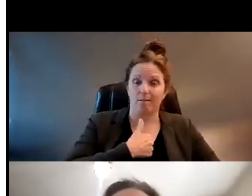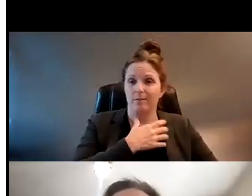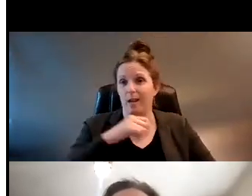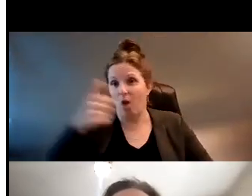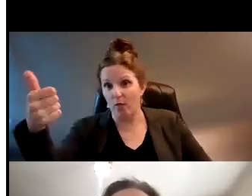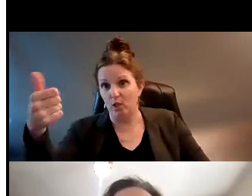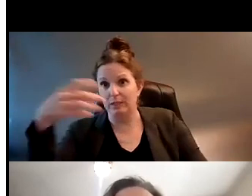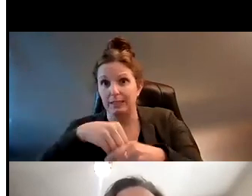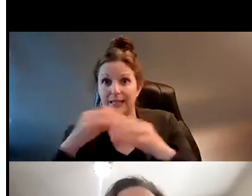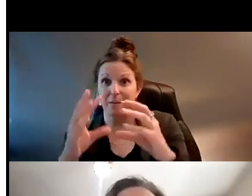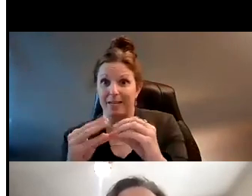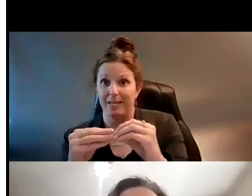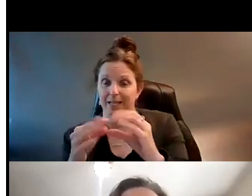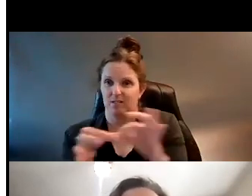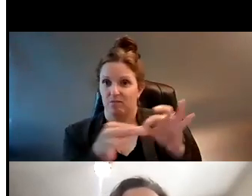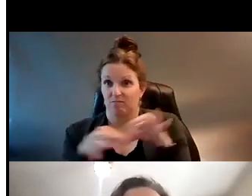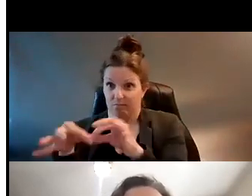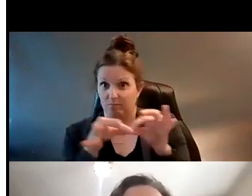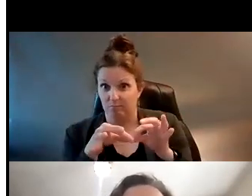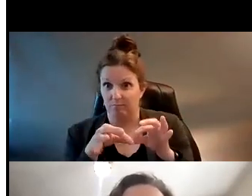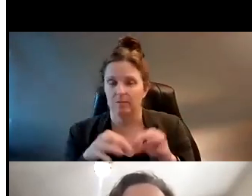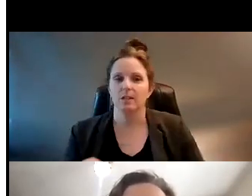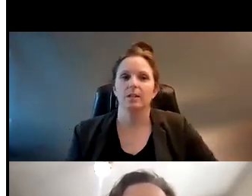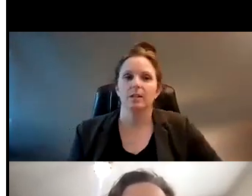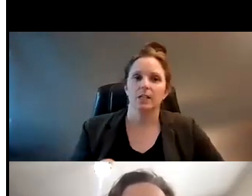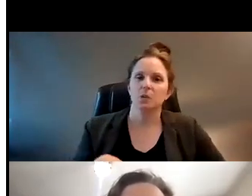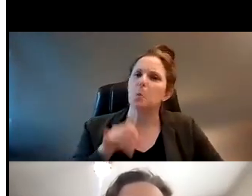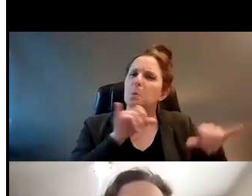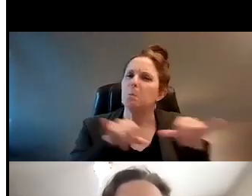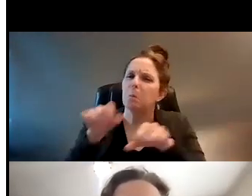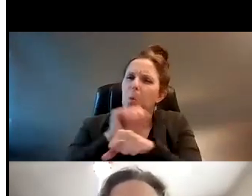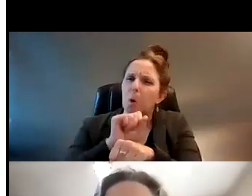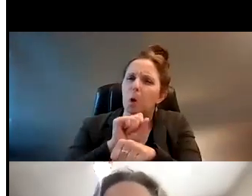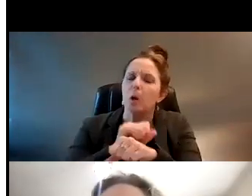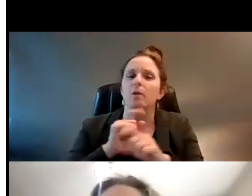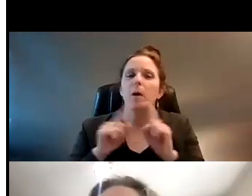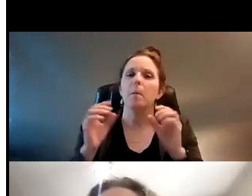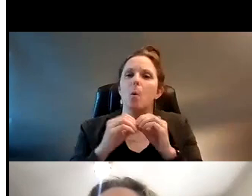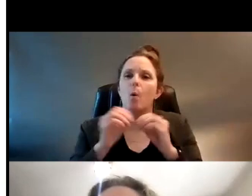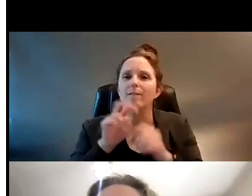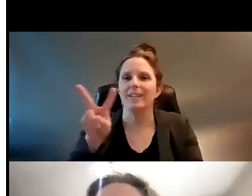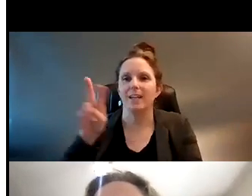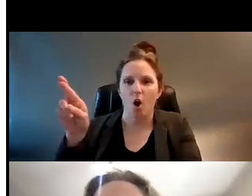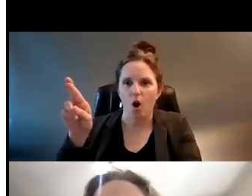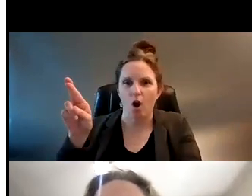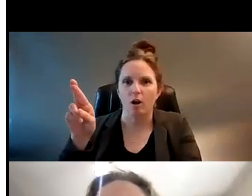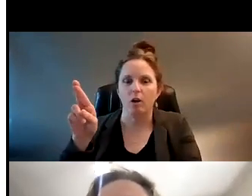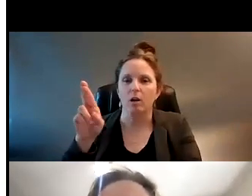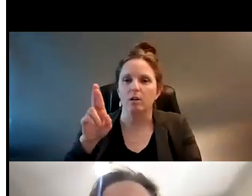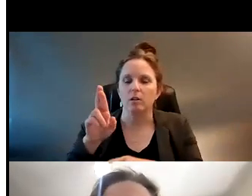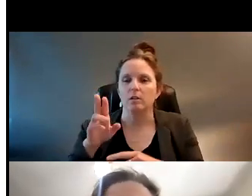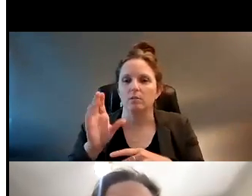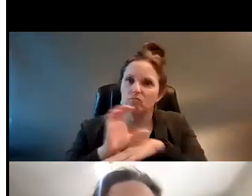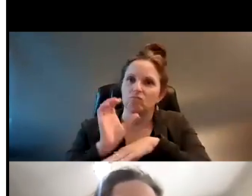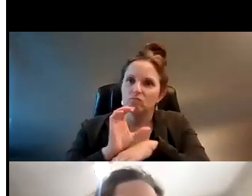this similar kind of work, but we're actually doing it in a virtual reality environment. And we've actually had some healthcare workers do